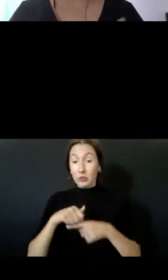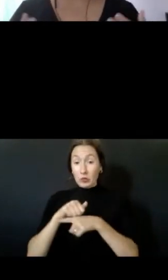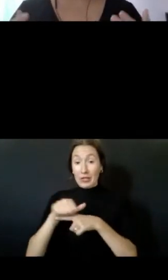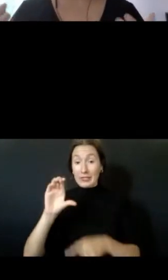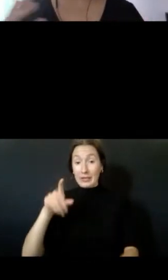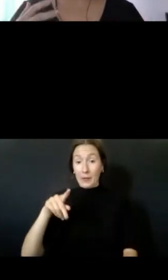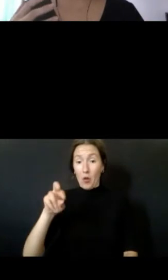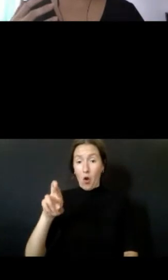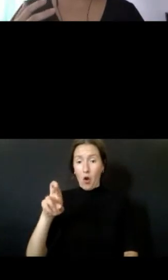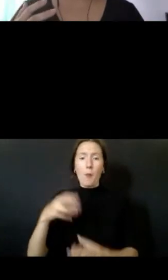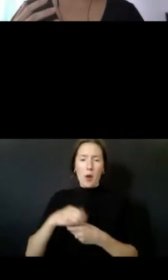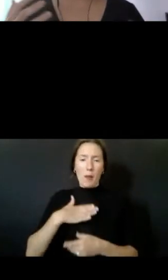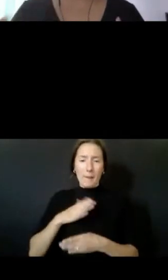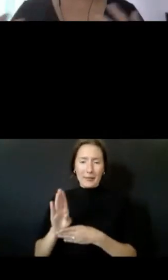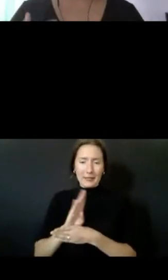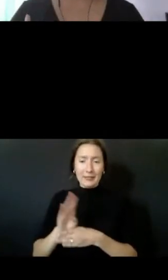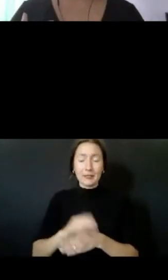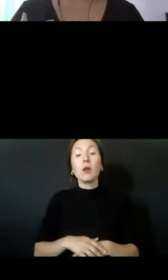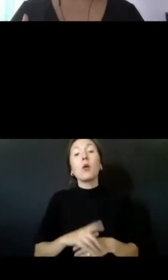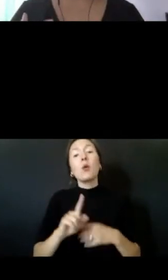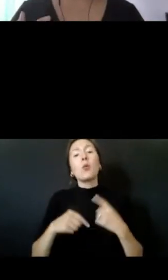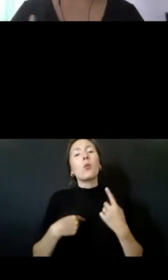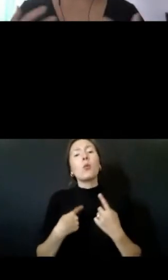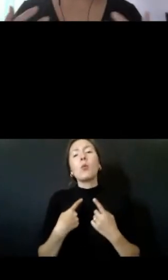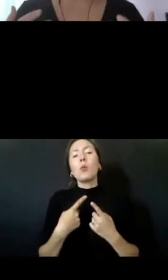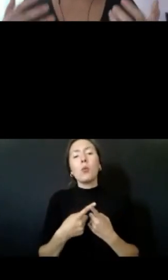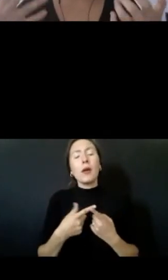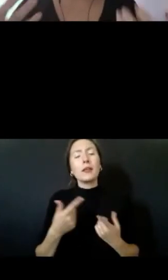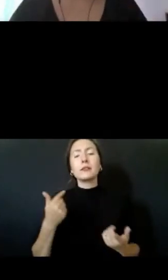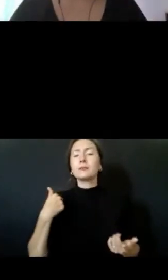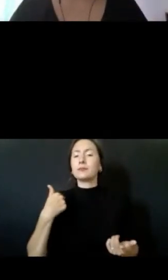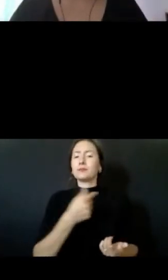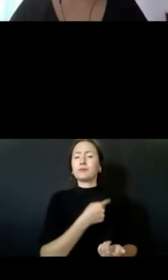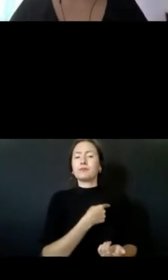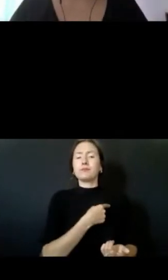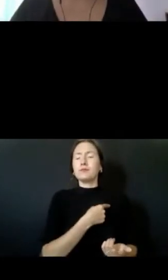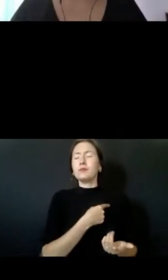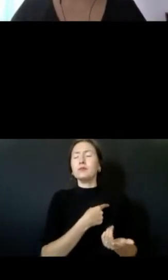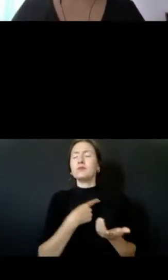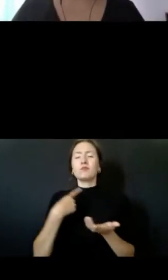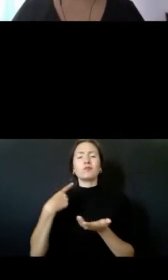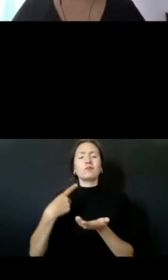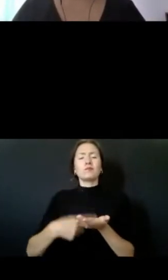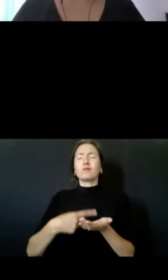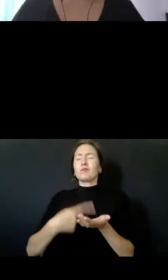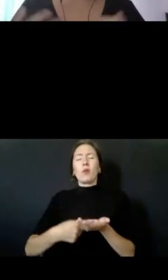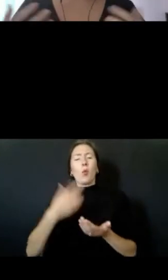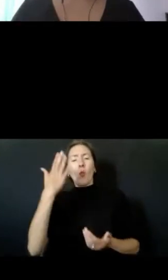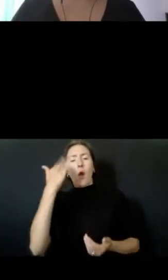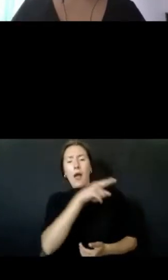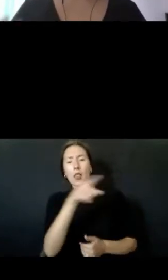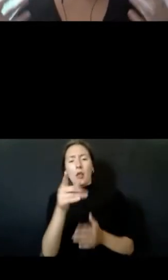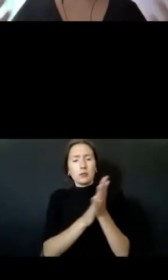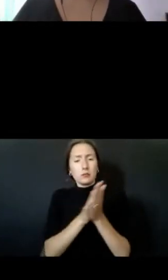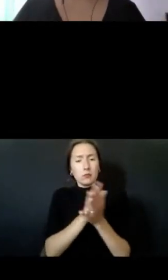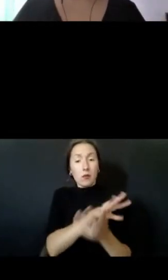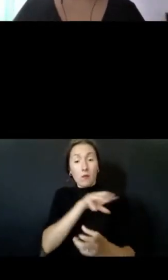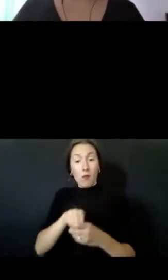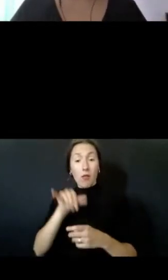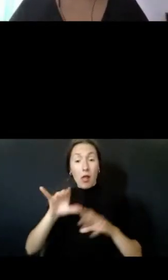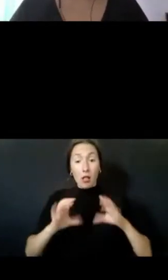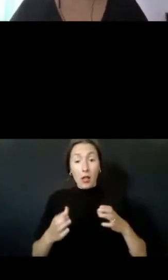And again, I'll give you an example of how this is used in the real world. So I actually happen to train CPR and first aid classes as part